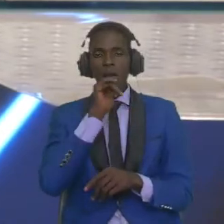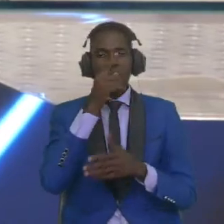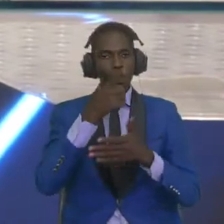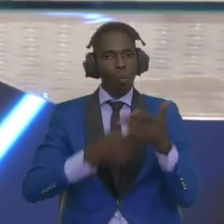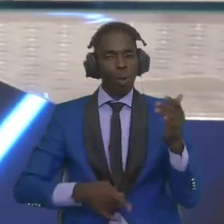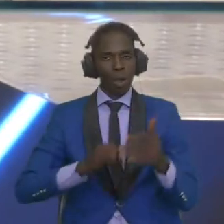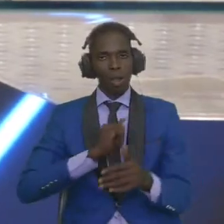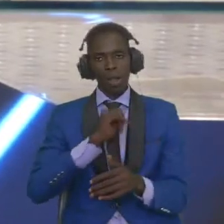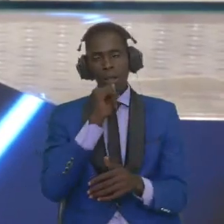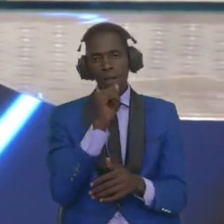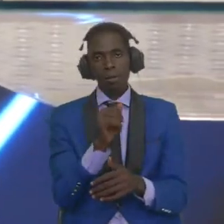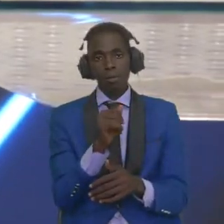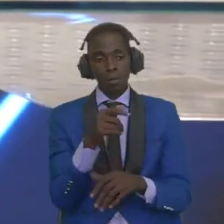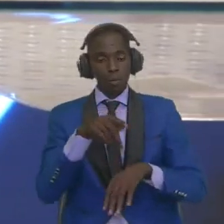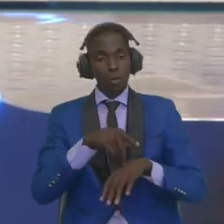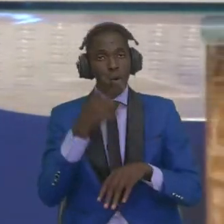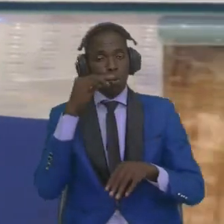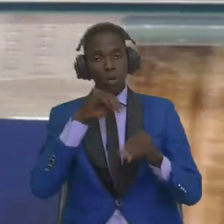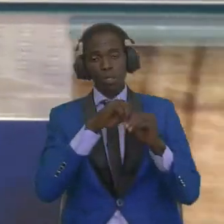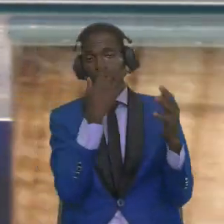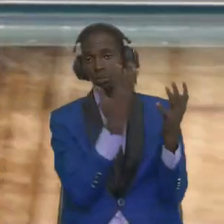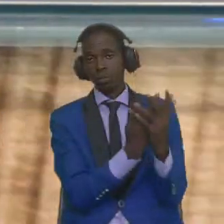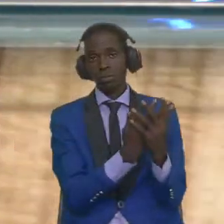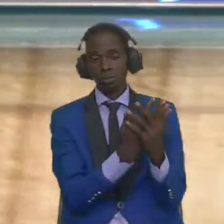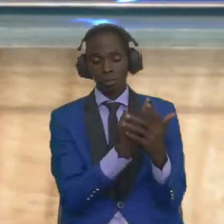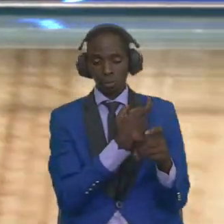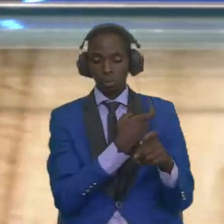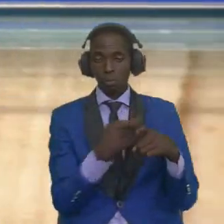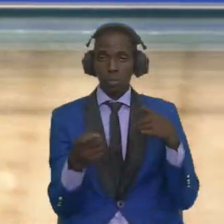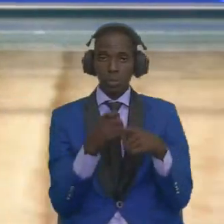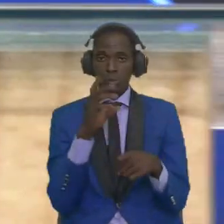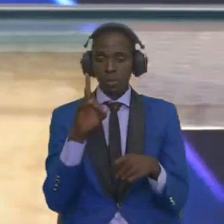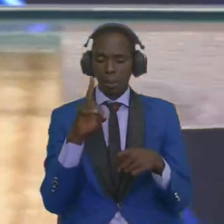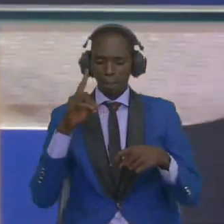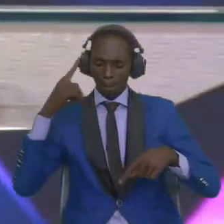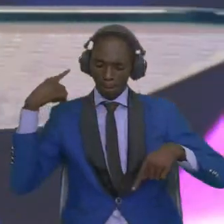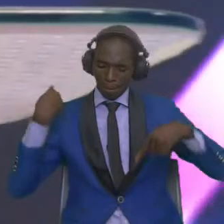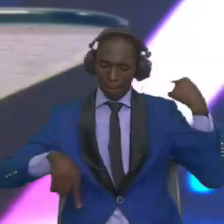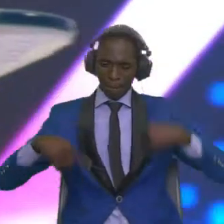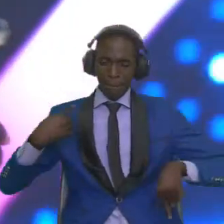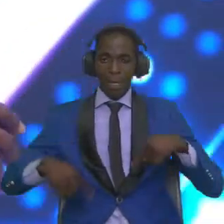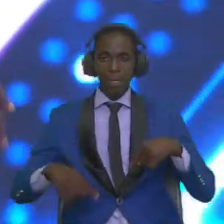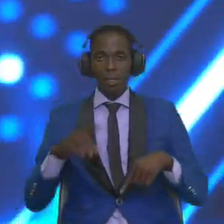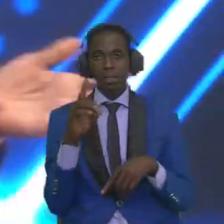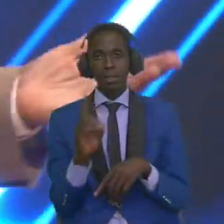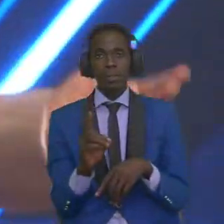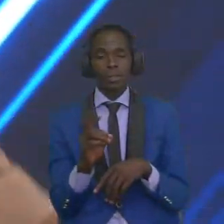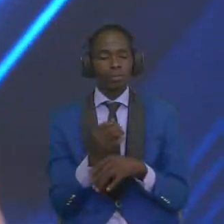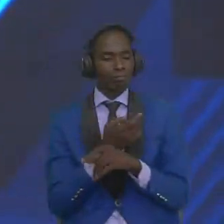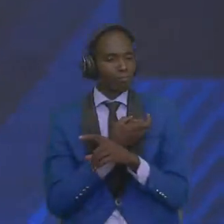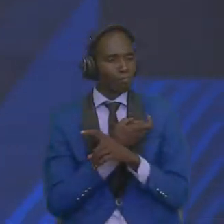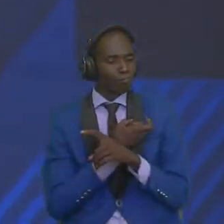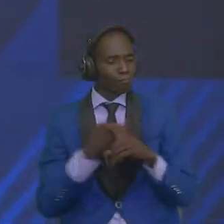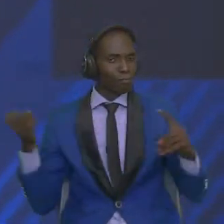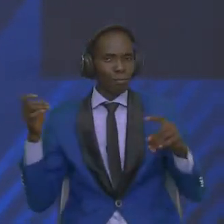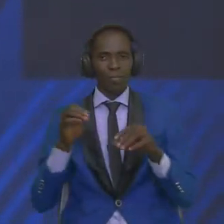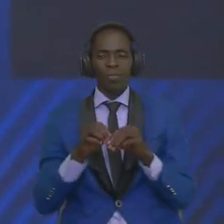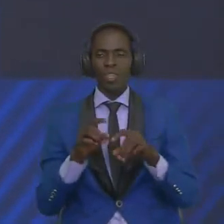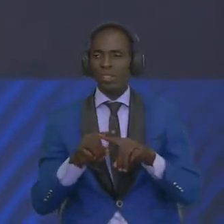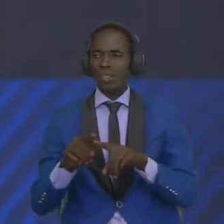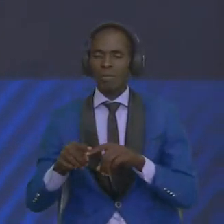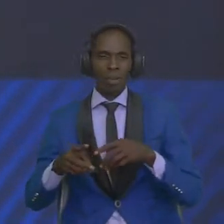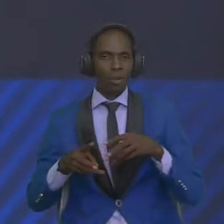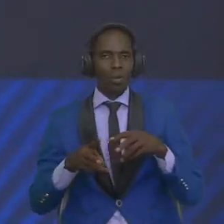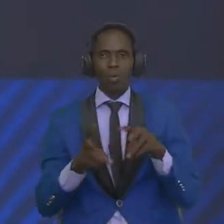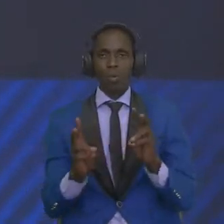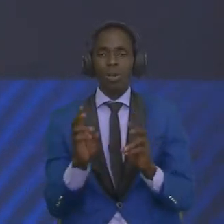He was imprisoned. He was persecuted. He was beaten. And he was injured in different